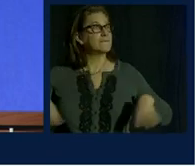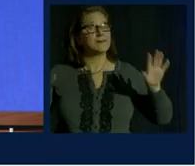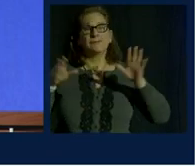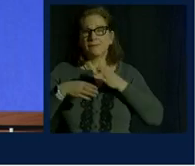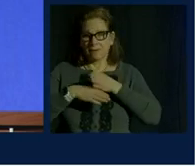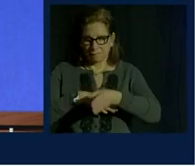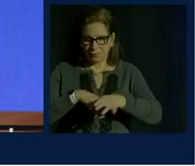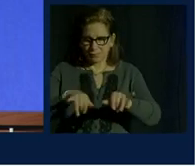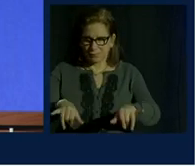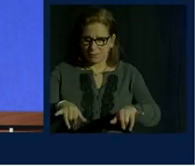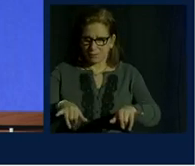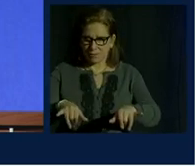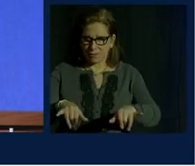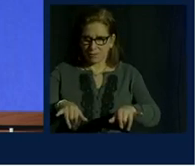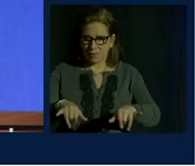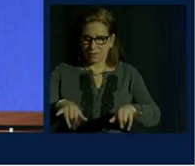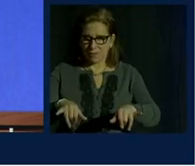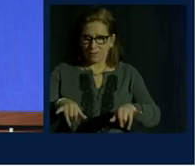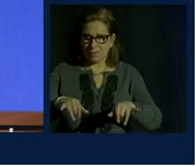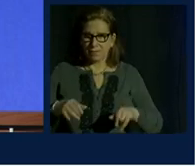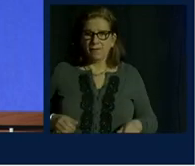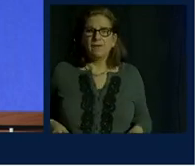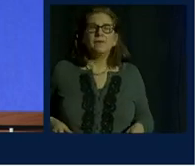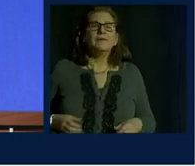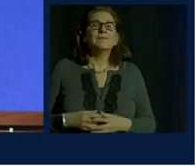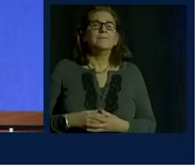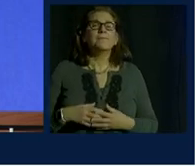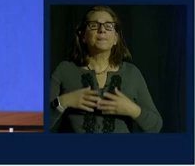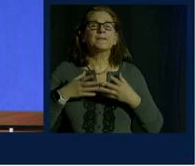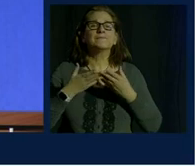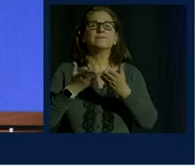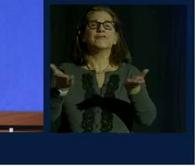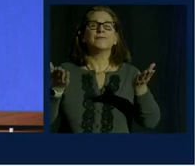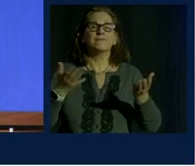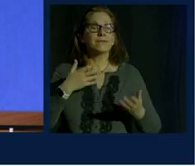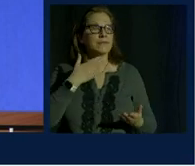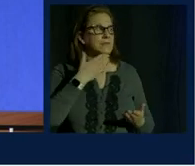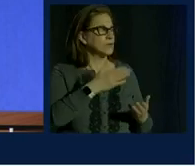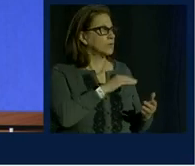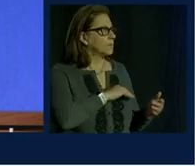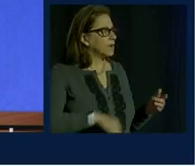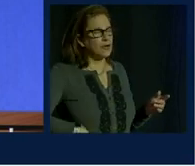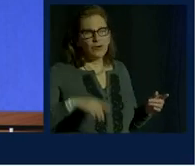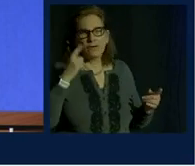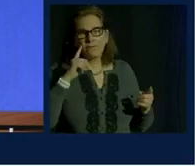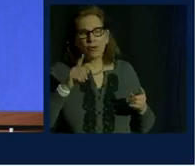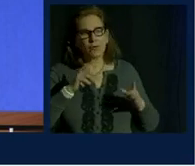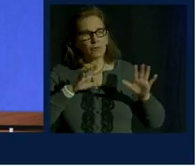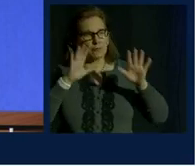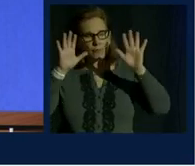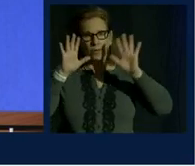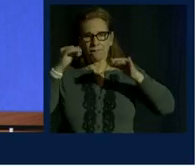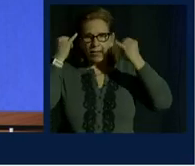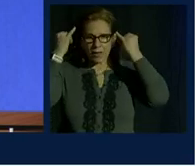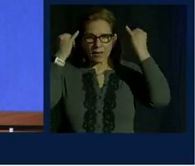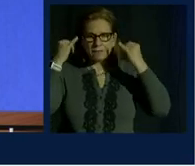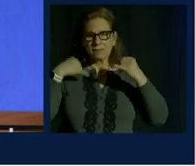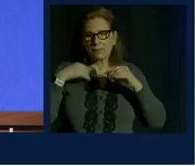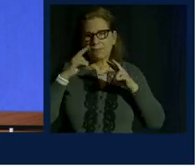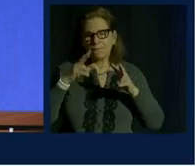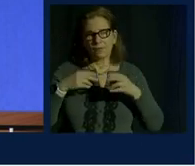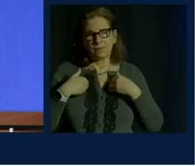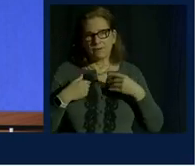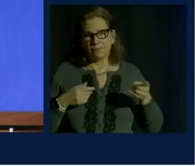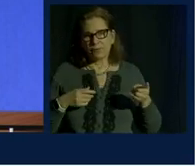isn't being served to minors. So again, I want to thank Mayor Bowser for this innovative bill, and we look forward to having a hearing before the